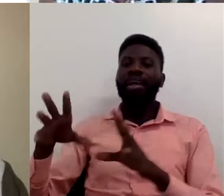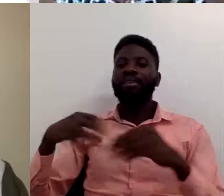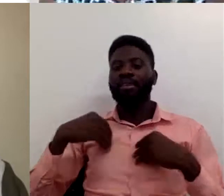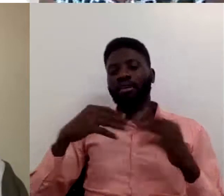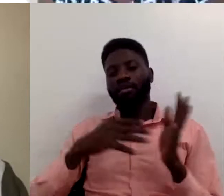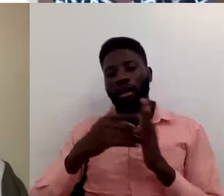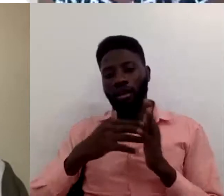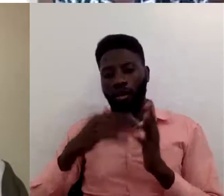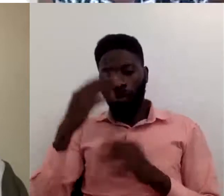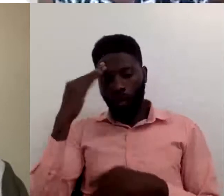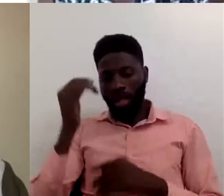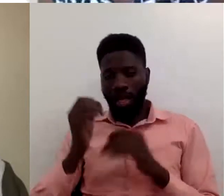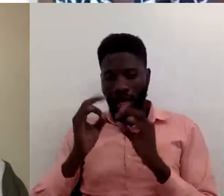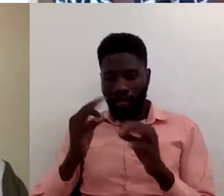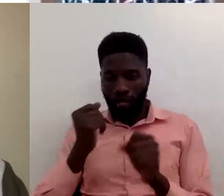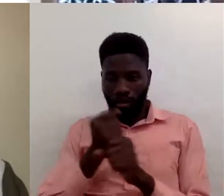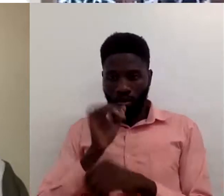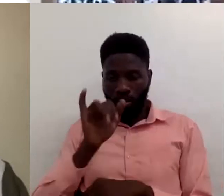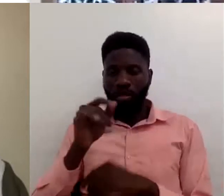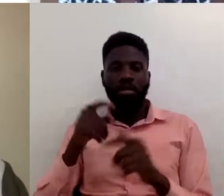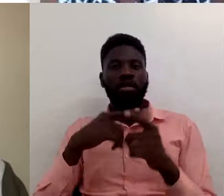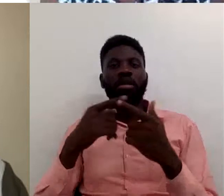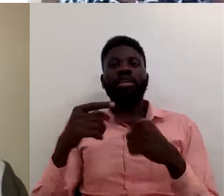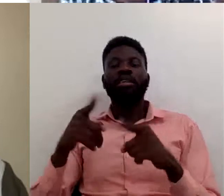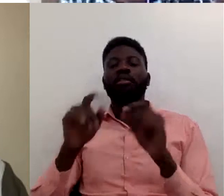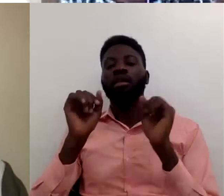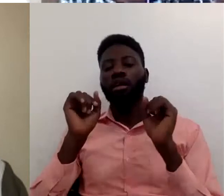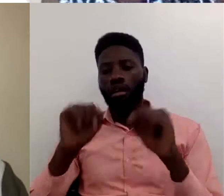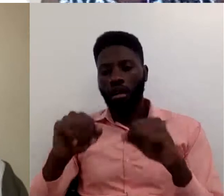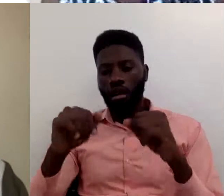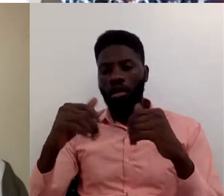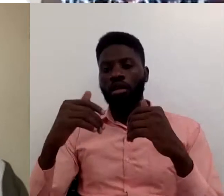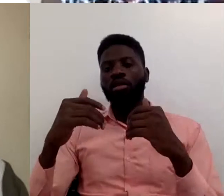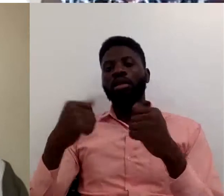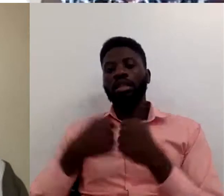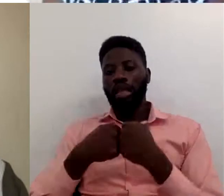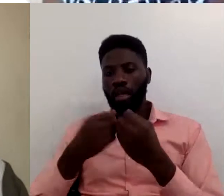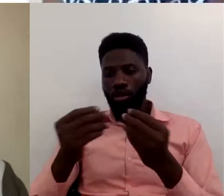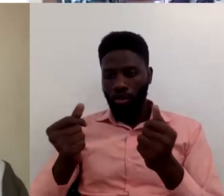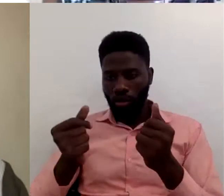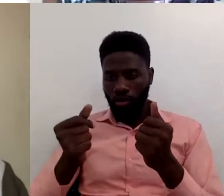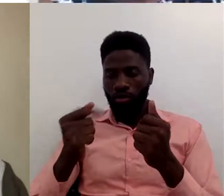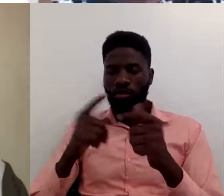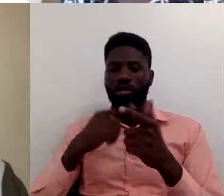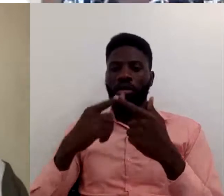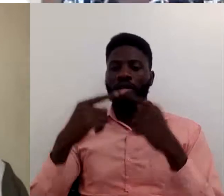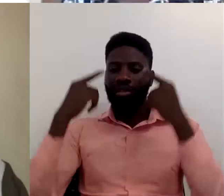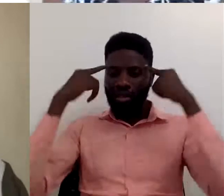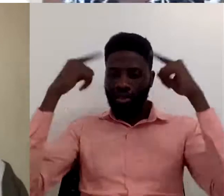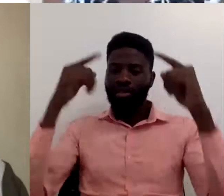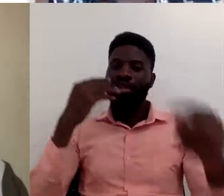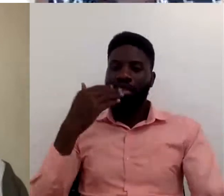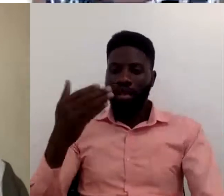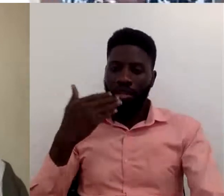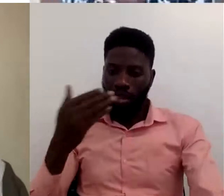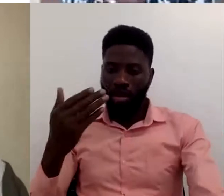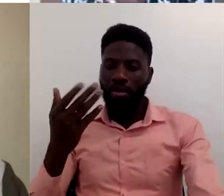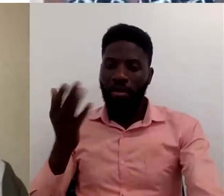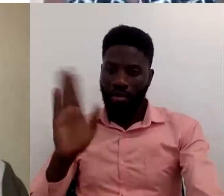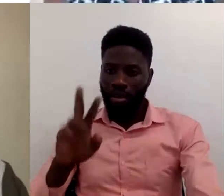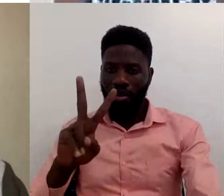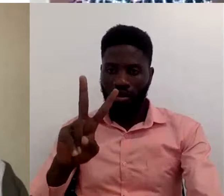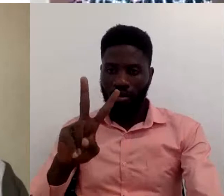because only if you do is when you'll be able to overcome these challenges and succeed. Thanks very much. Back to you,